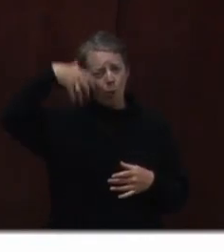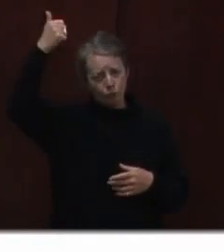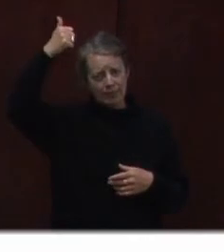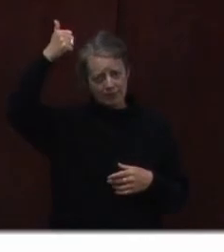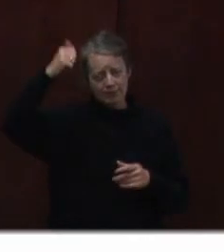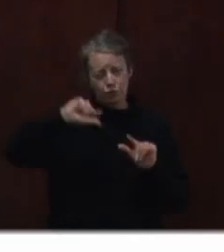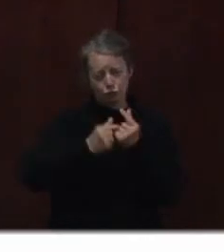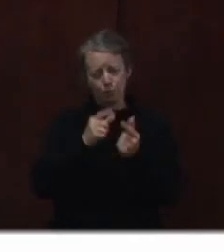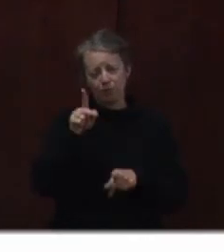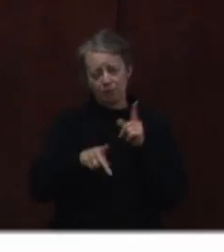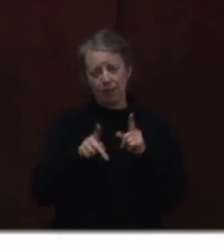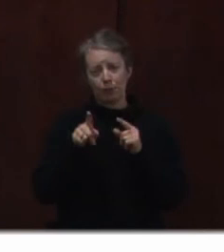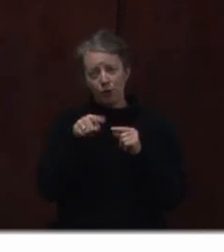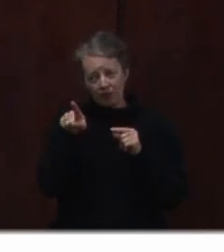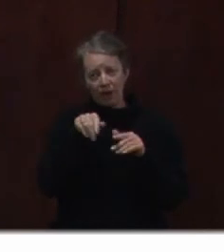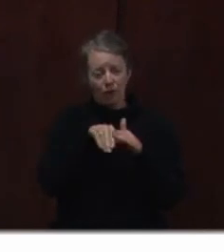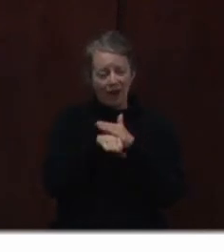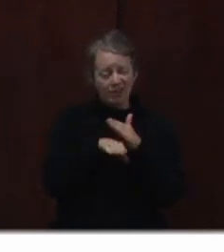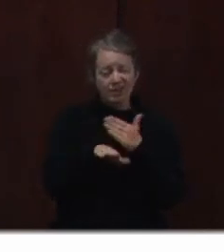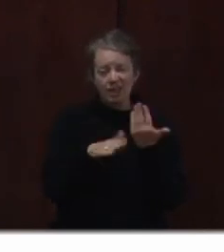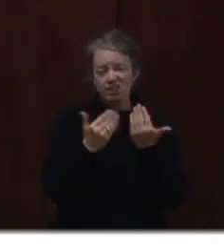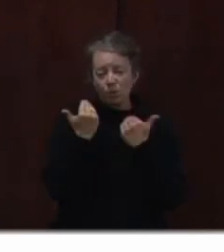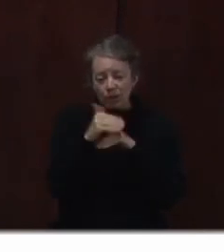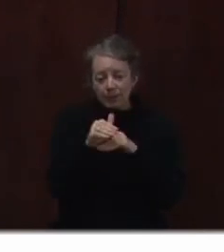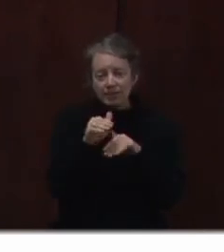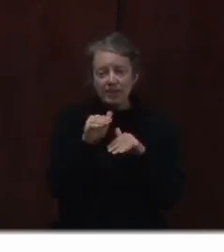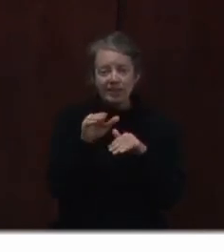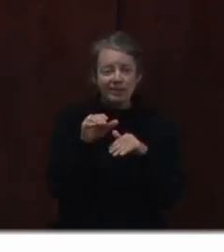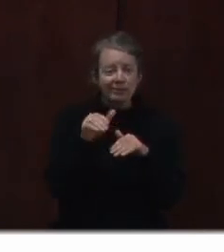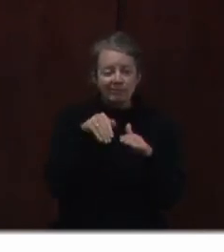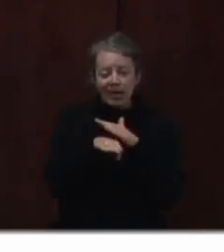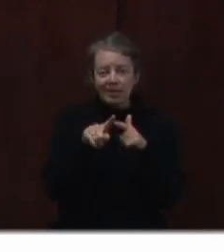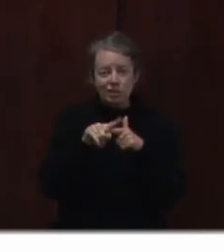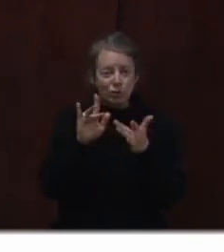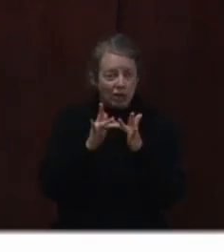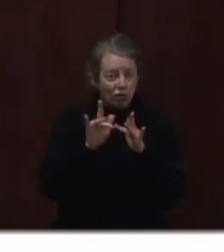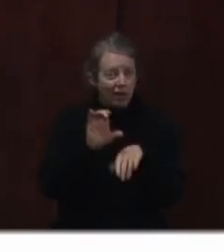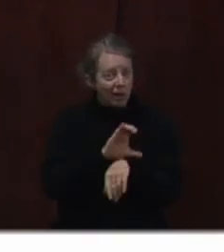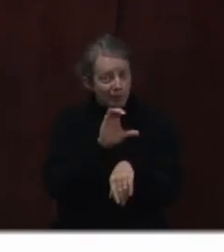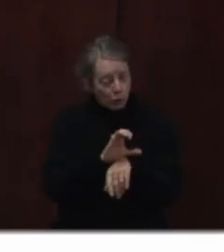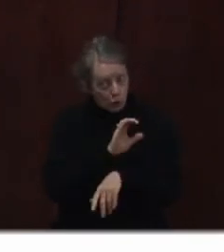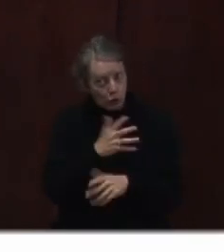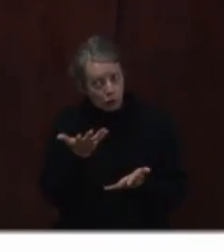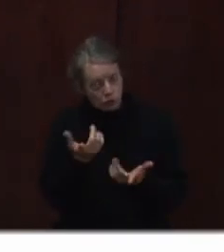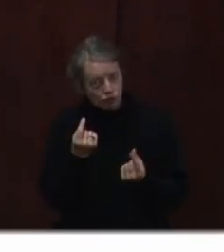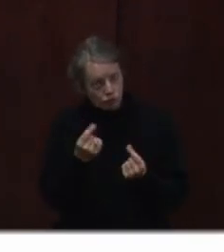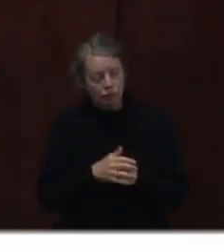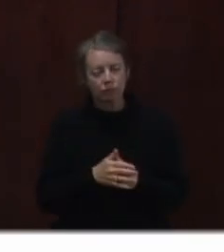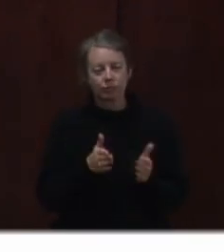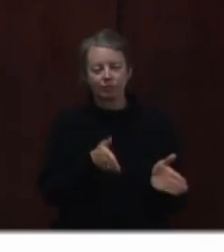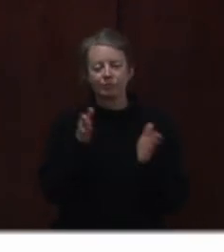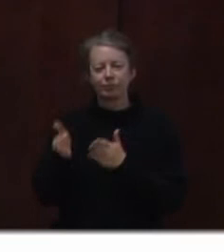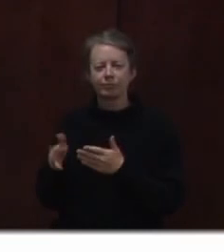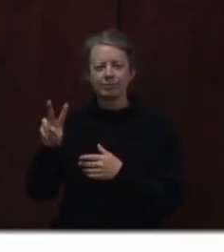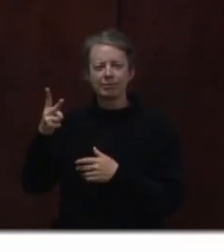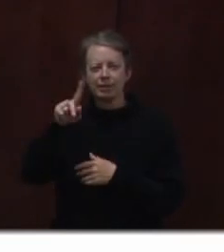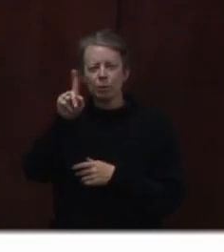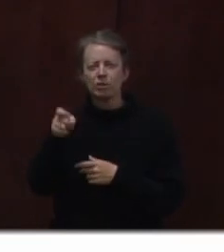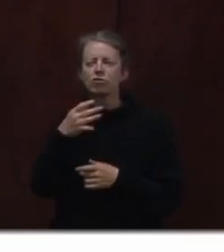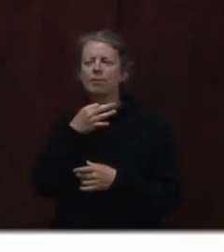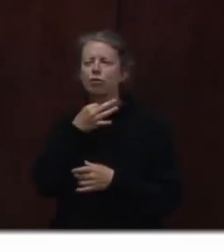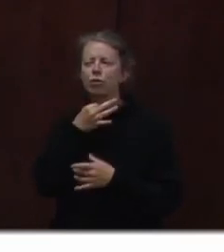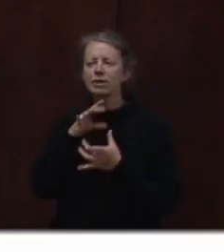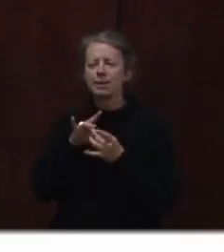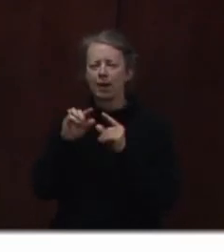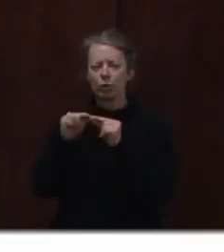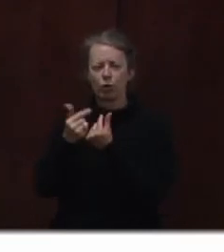their access and internet availability and that sort of thing. So Sure. that would be great. And then I'm just curious from any of you around Group 3,